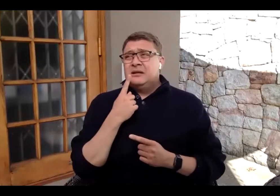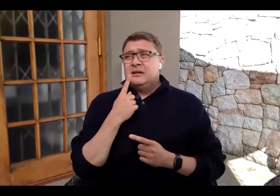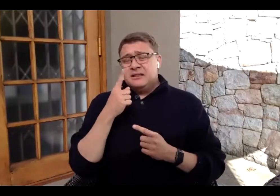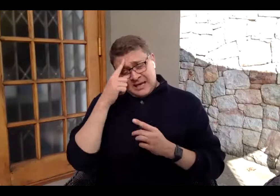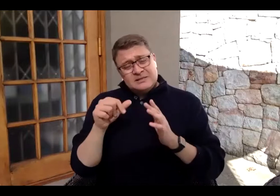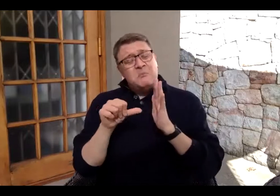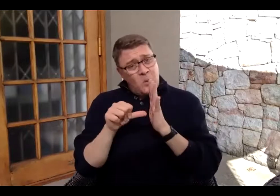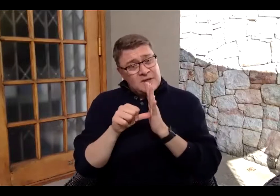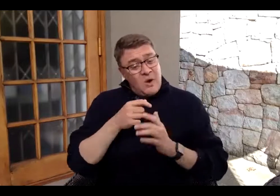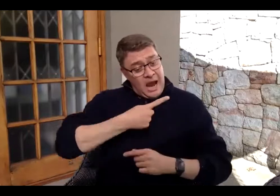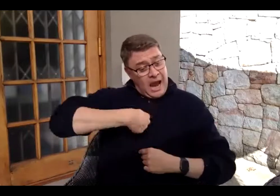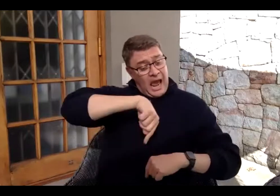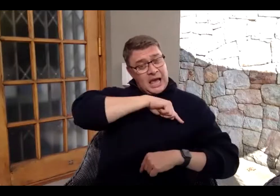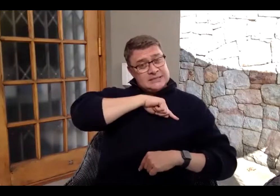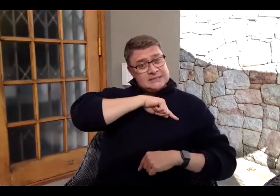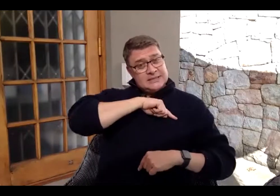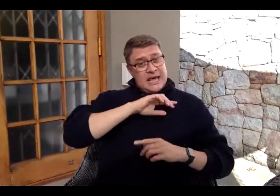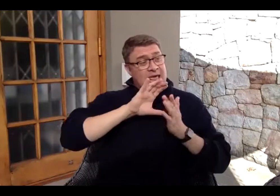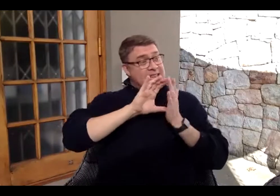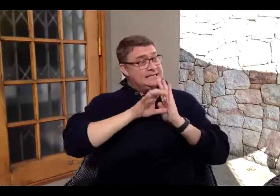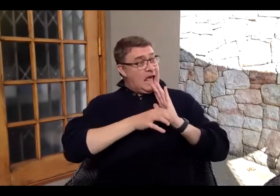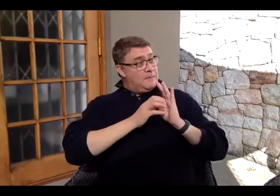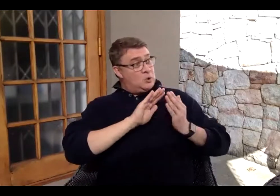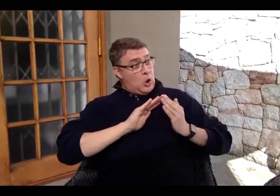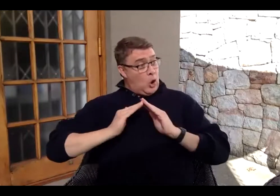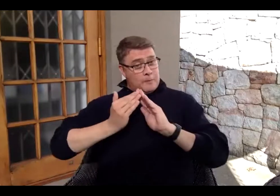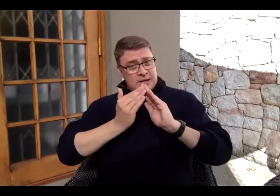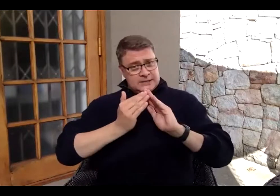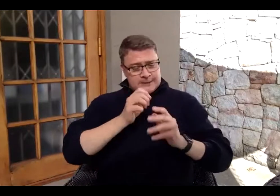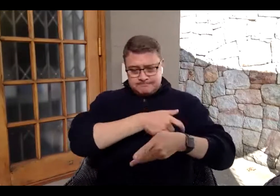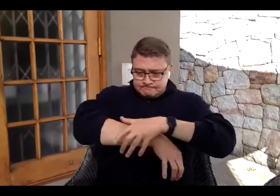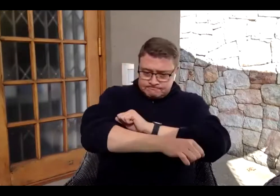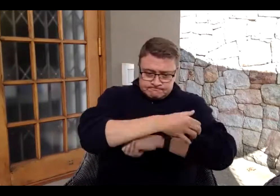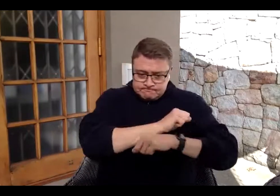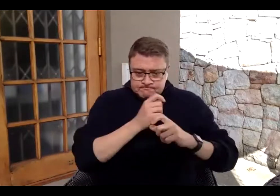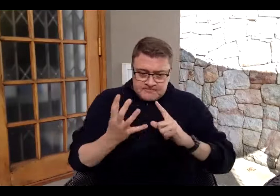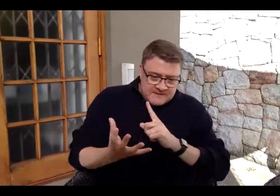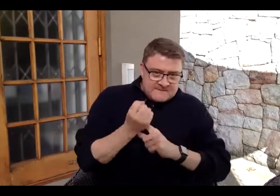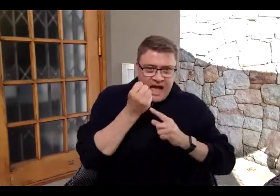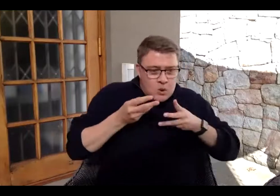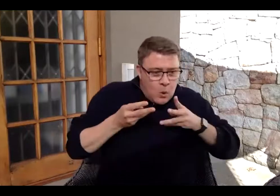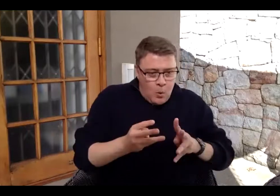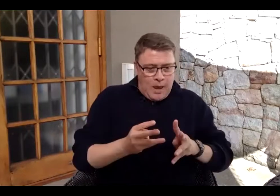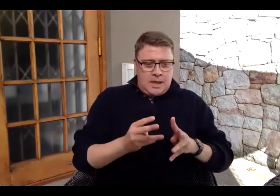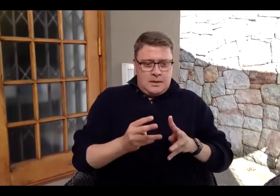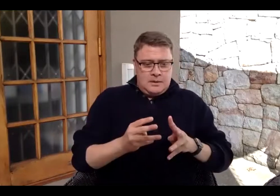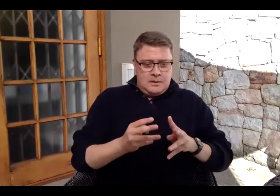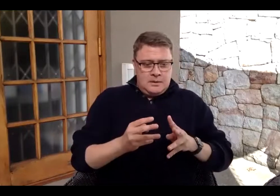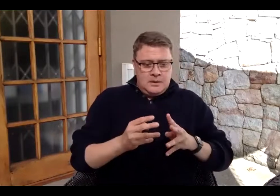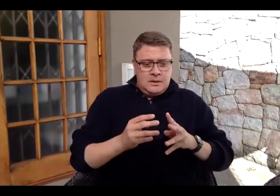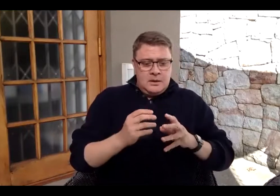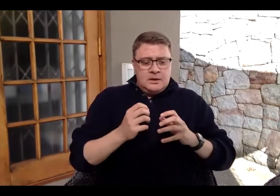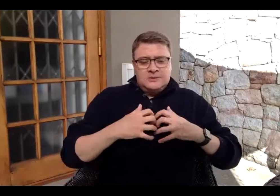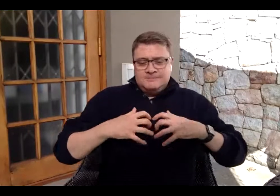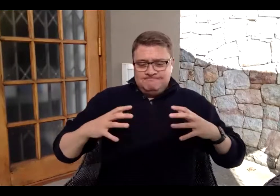important for us as a disabled community to find a way of building a platform to